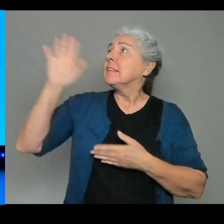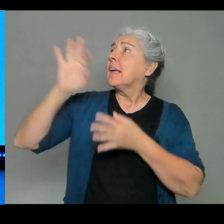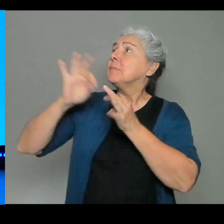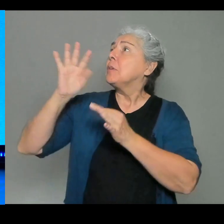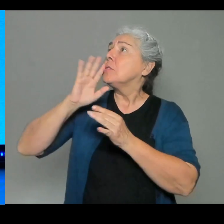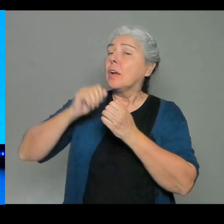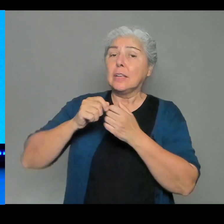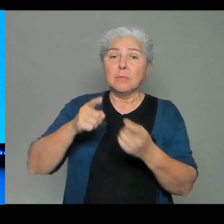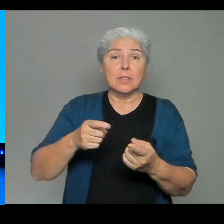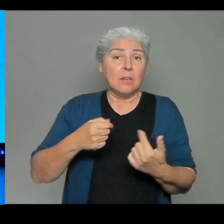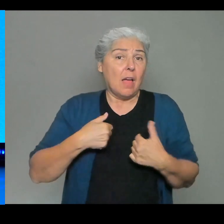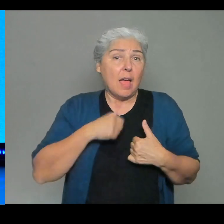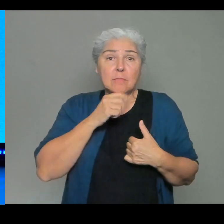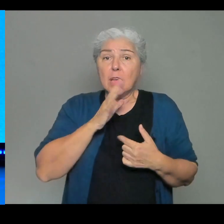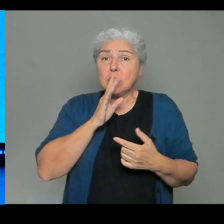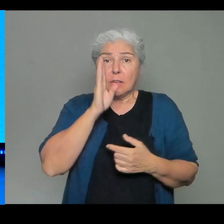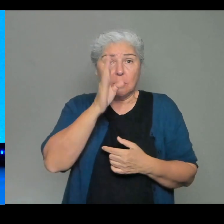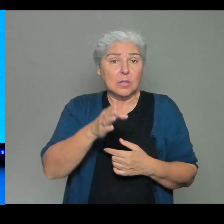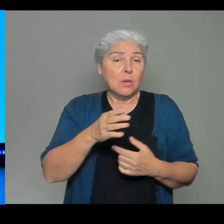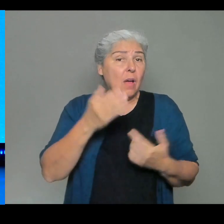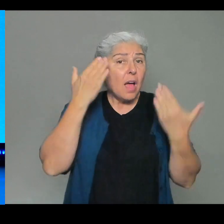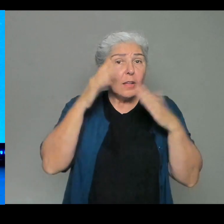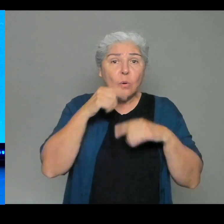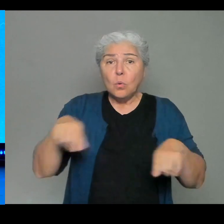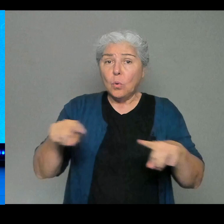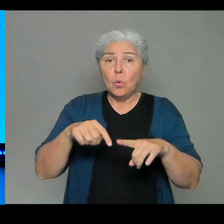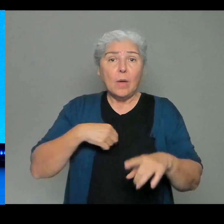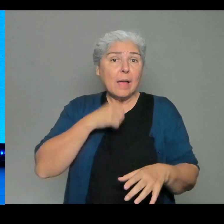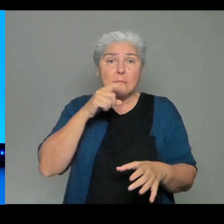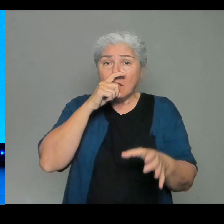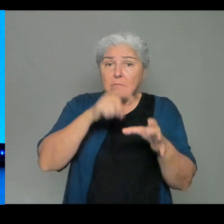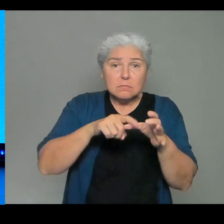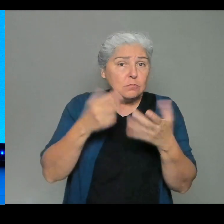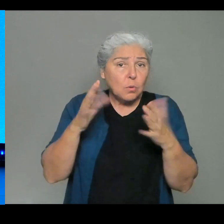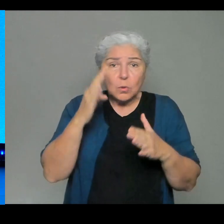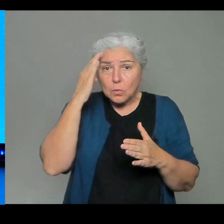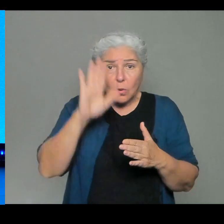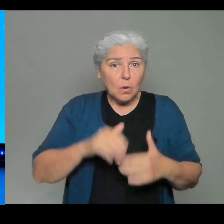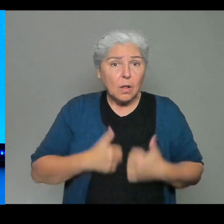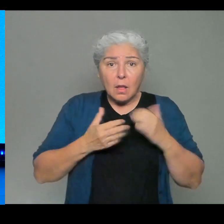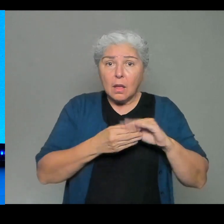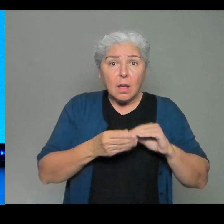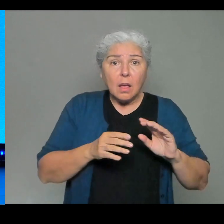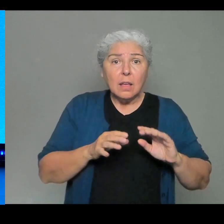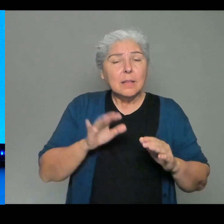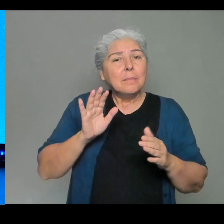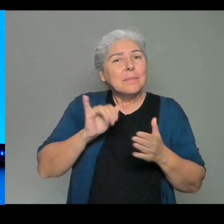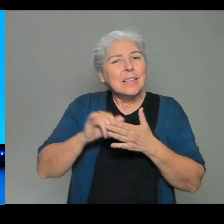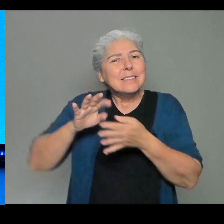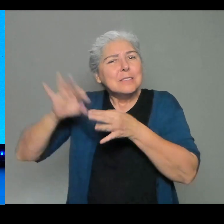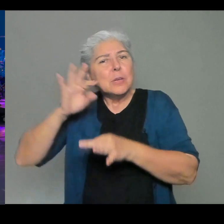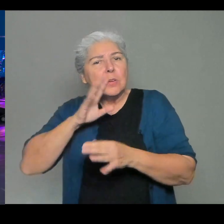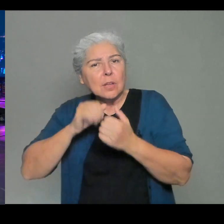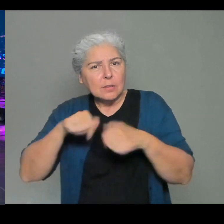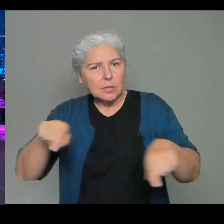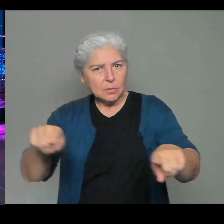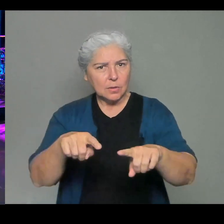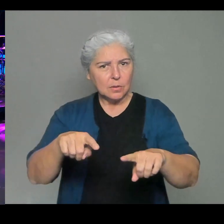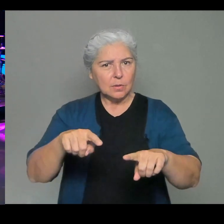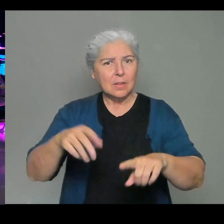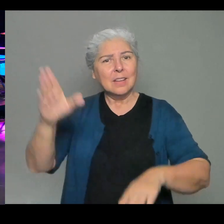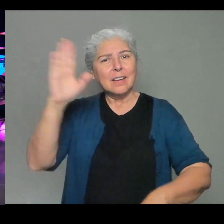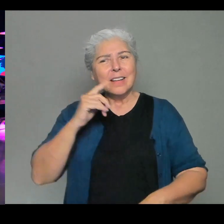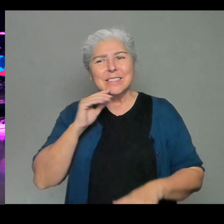don't. It's the Spirit of God talking to you. I ain't talking to you. I don't know you. Don't want to know your business. It's really the Holy Spirit. But God is saying to